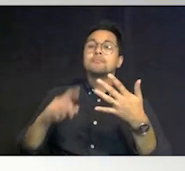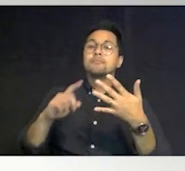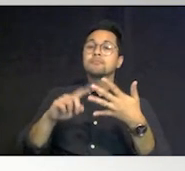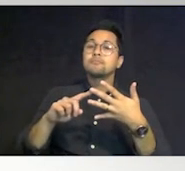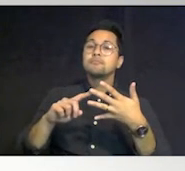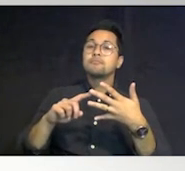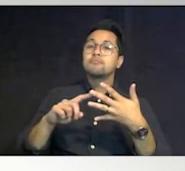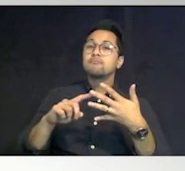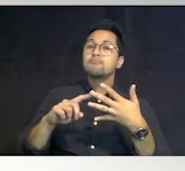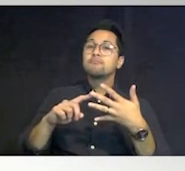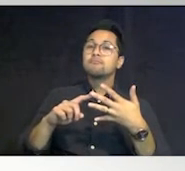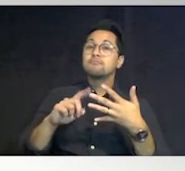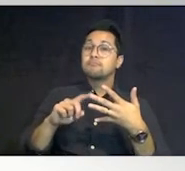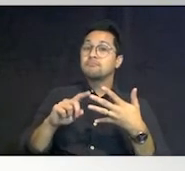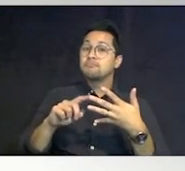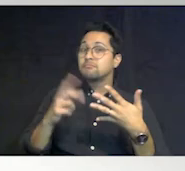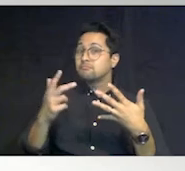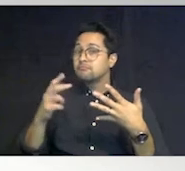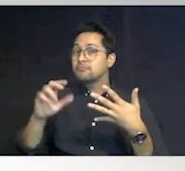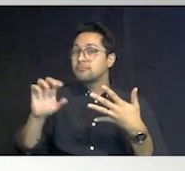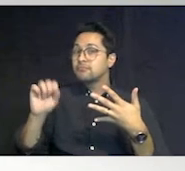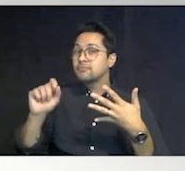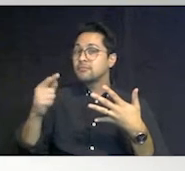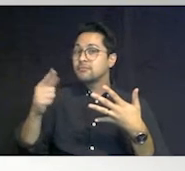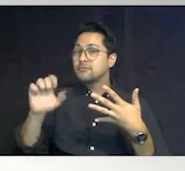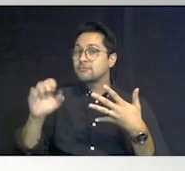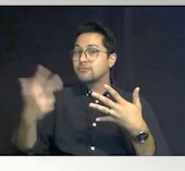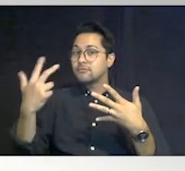falls inside of stage 3?